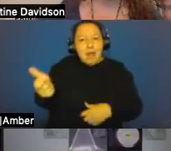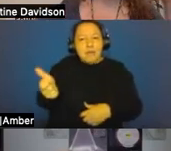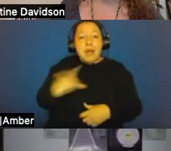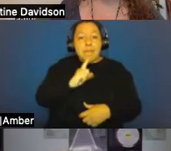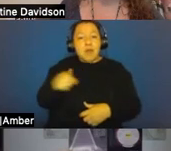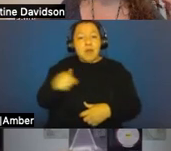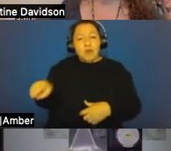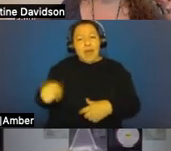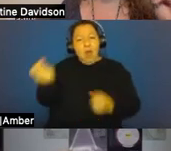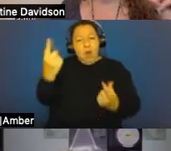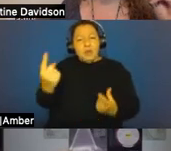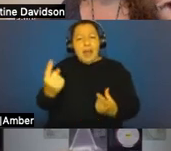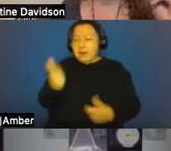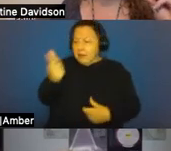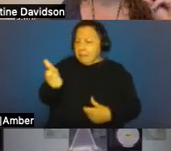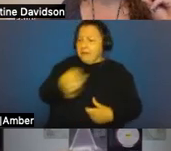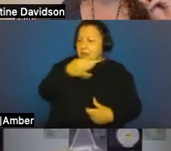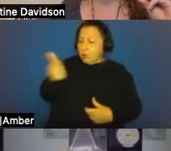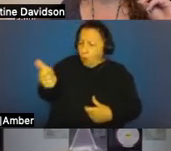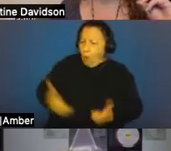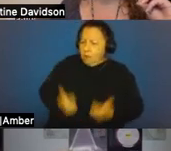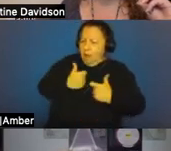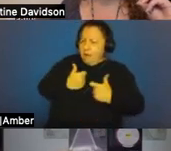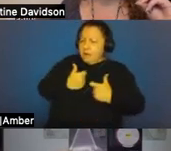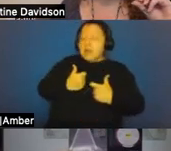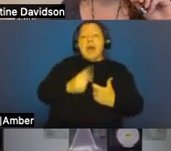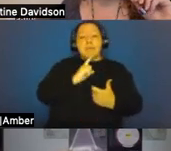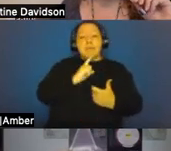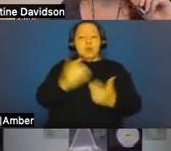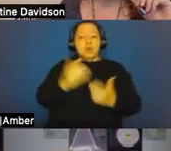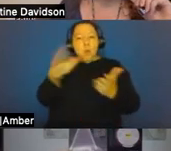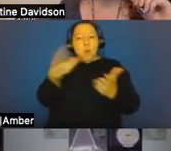that they're making informed decisions about what their options are. Okay.